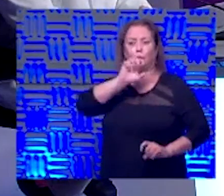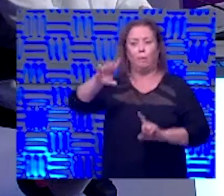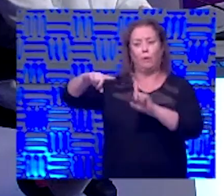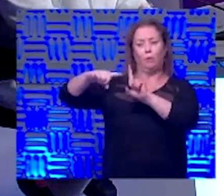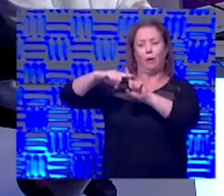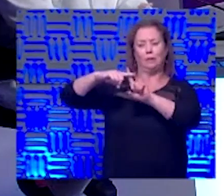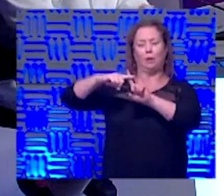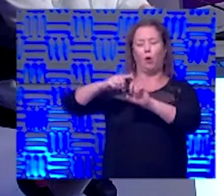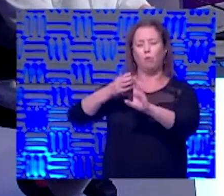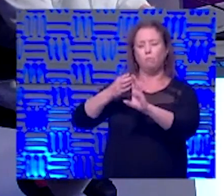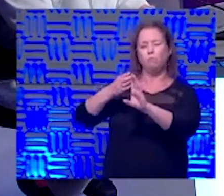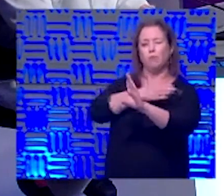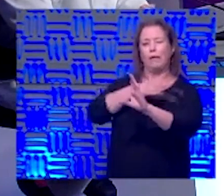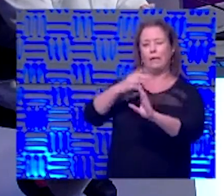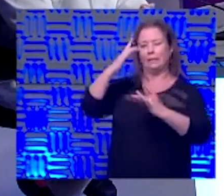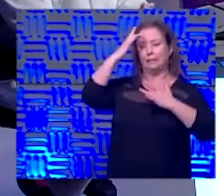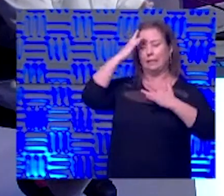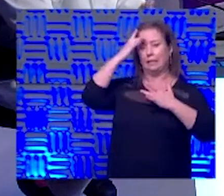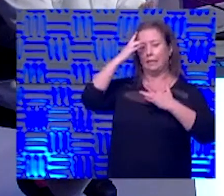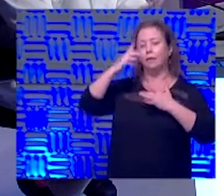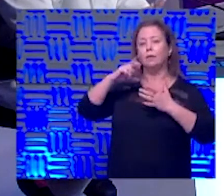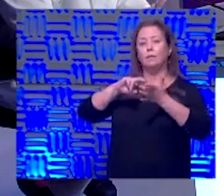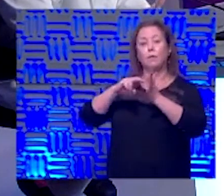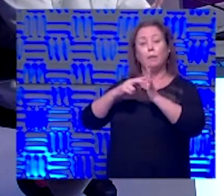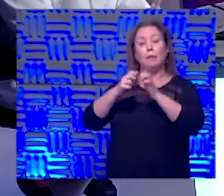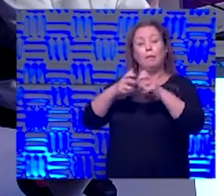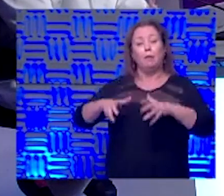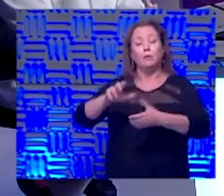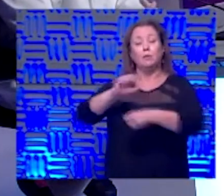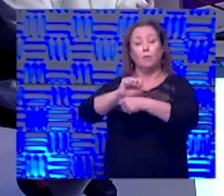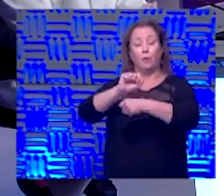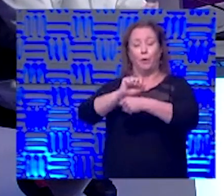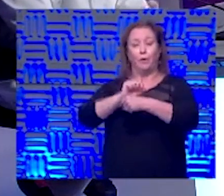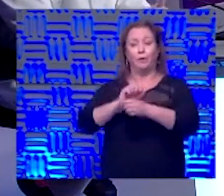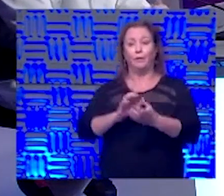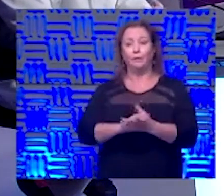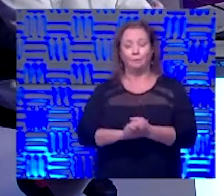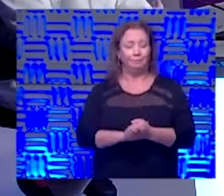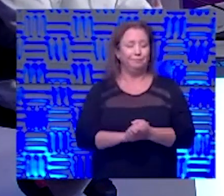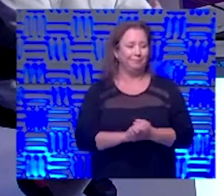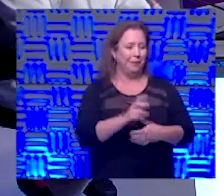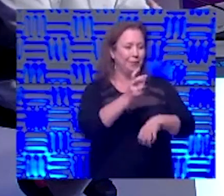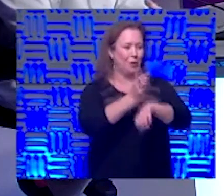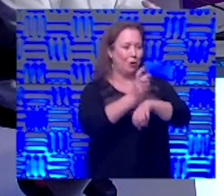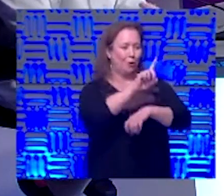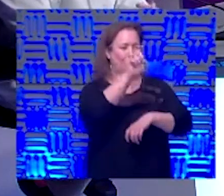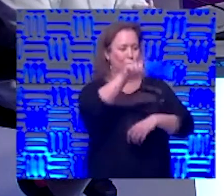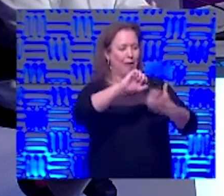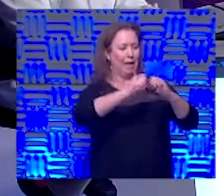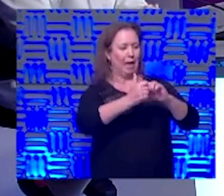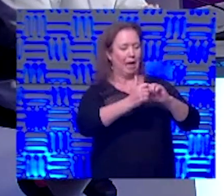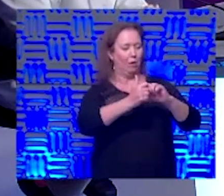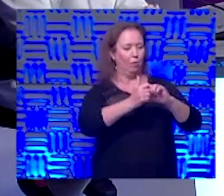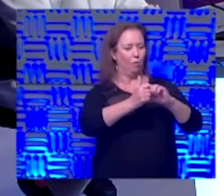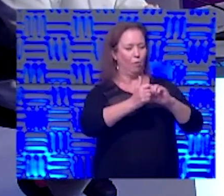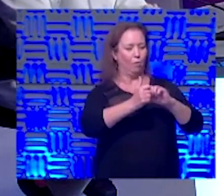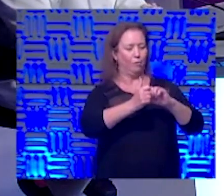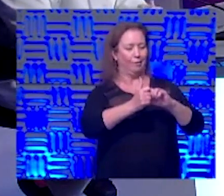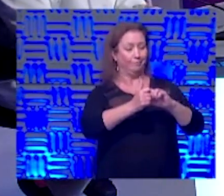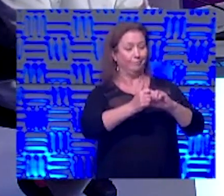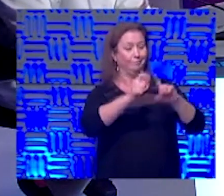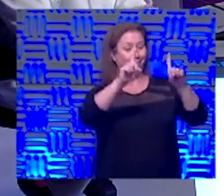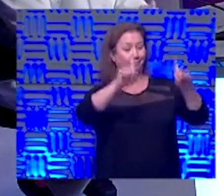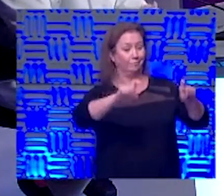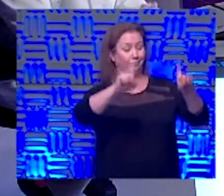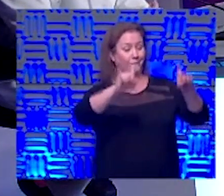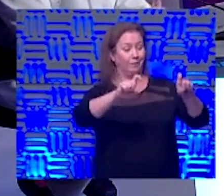or asymptomatic means loss of work? All right, boy, Yeah, that's a really that's a hard great question. question. Okay, how do we get people to be tested if